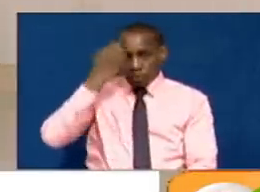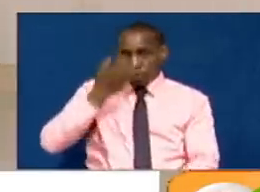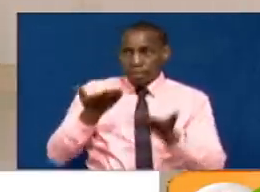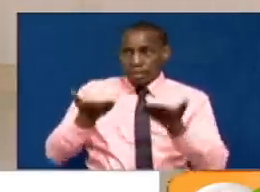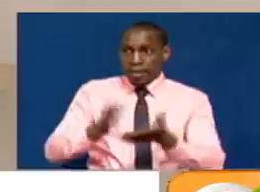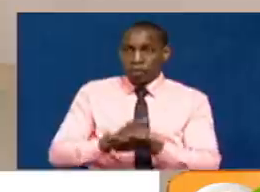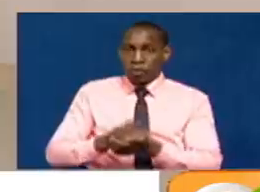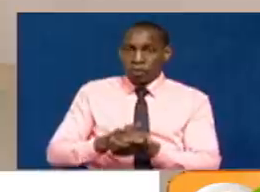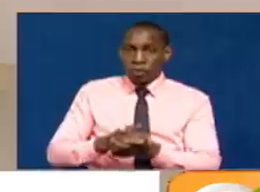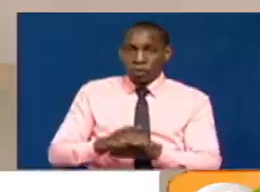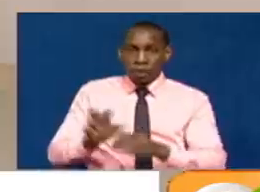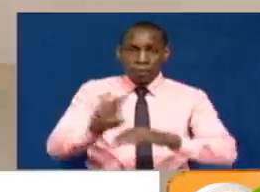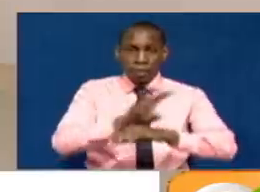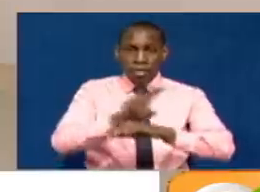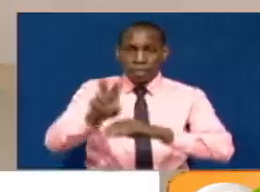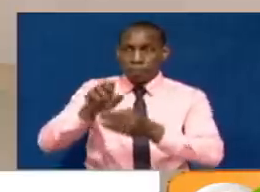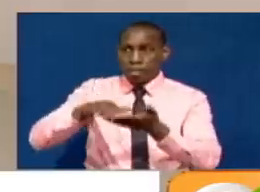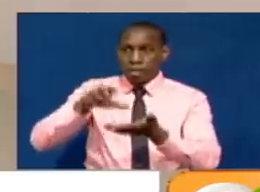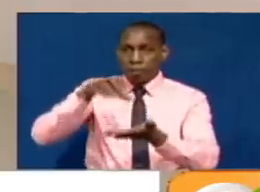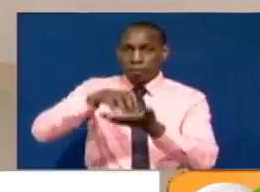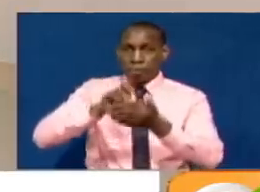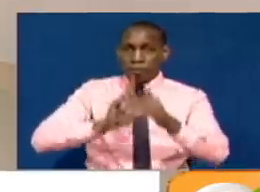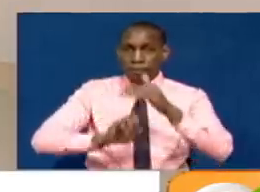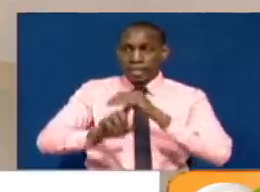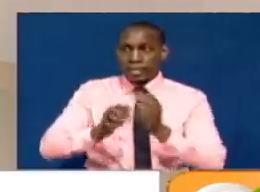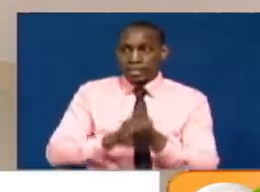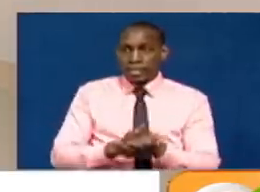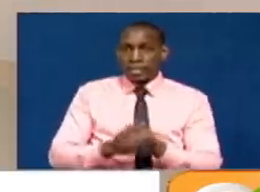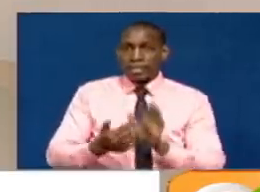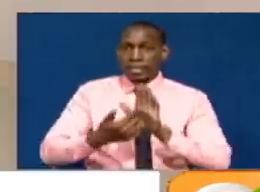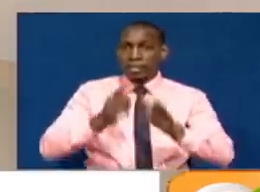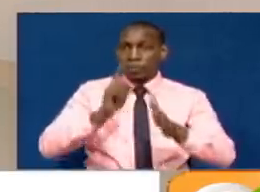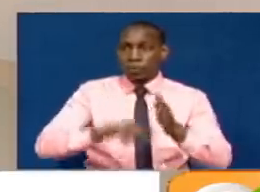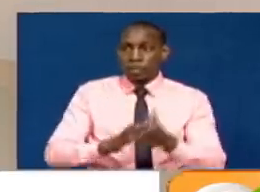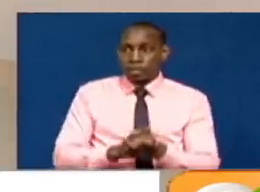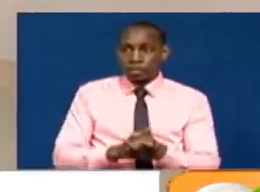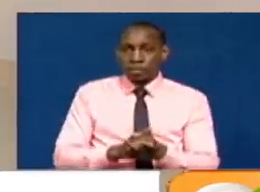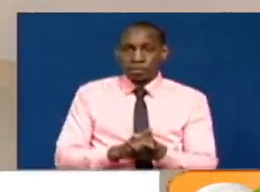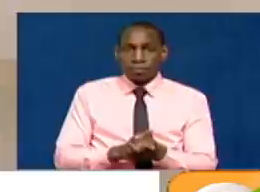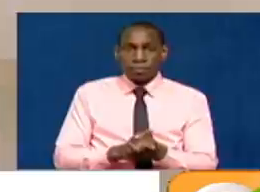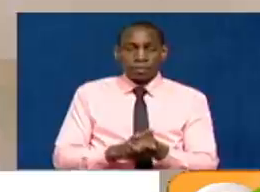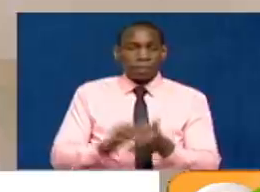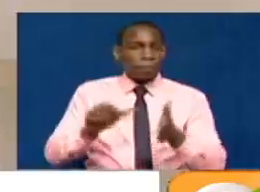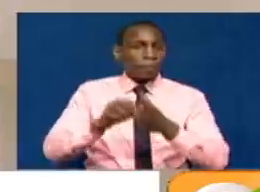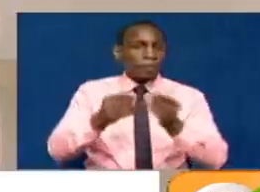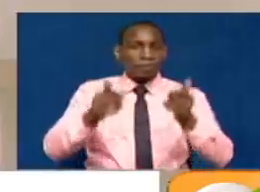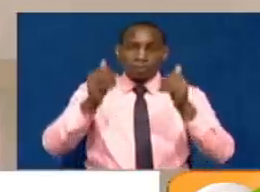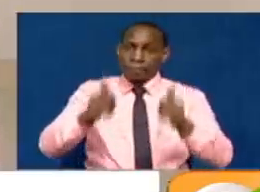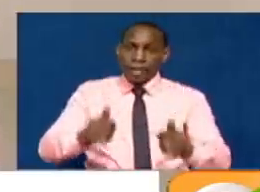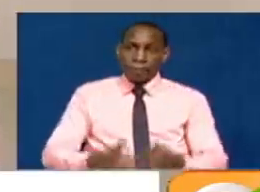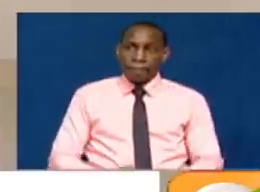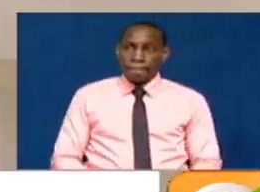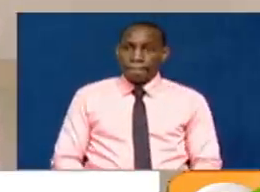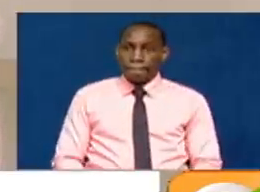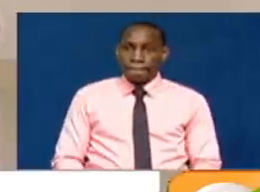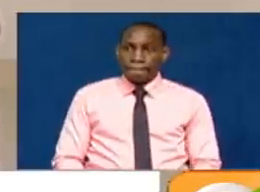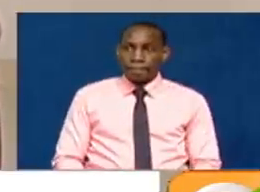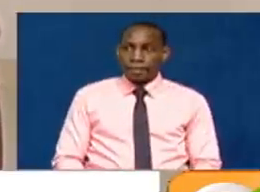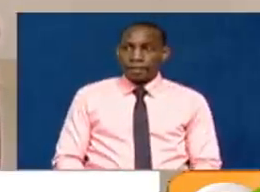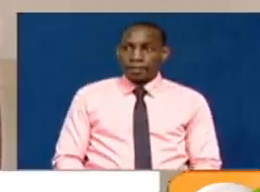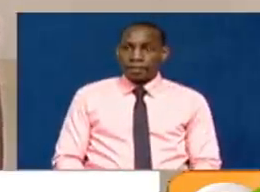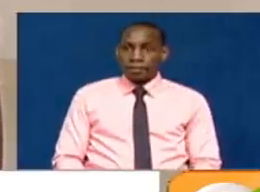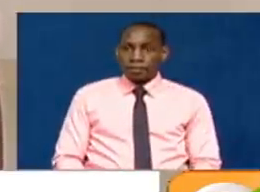to increase their surveillance at their ports of entry. And so it's just to tell us that we're not done with this yet, and you know, we